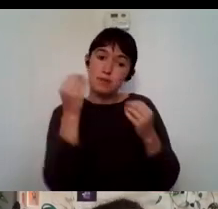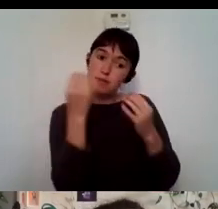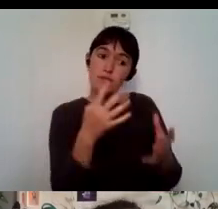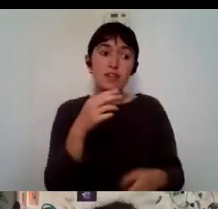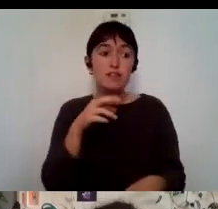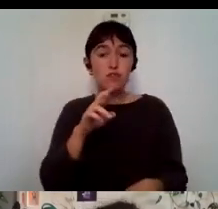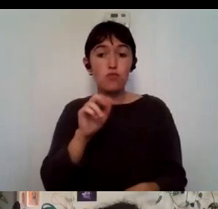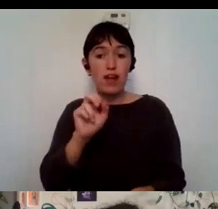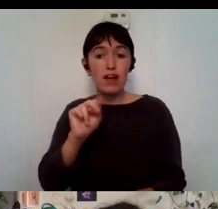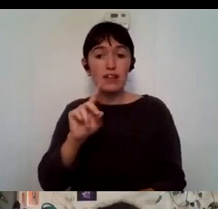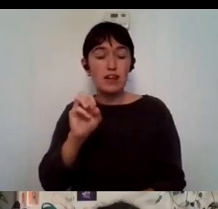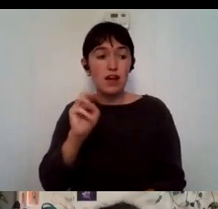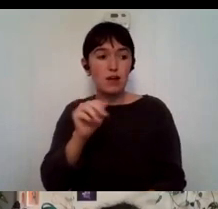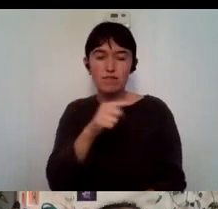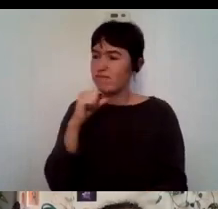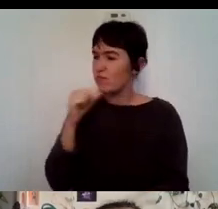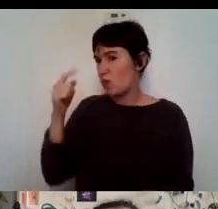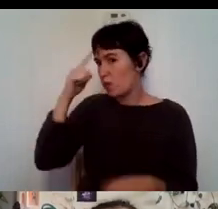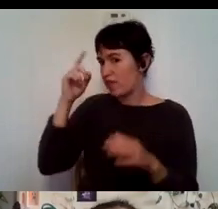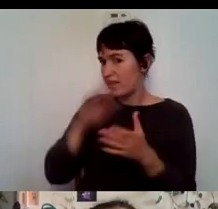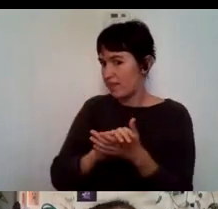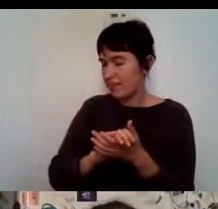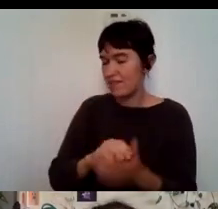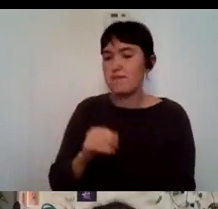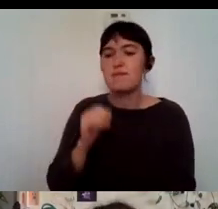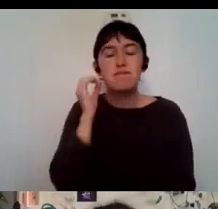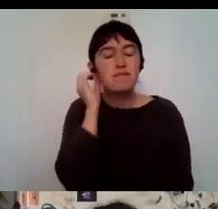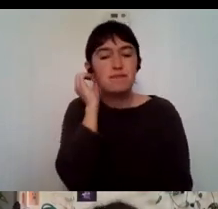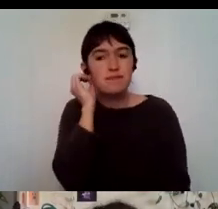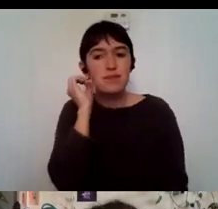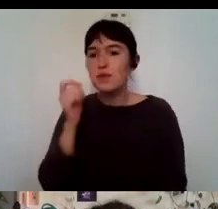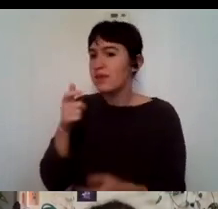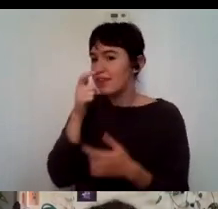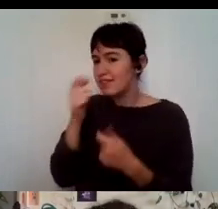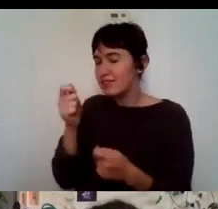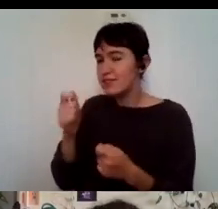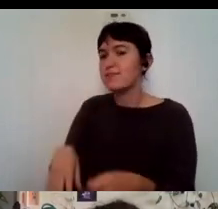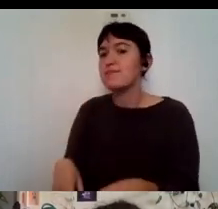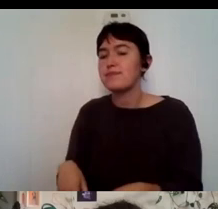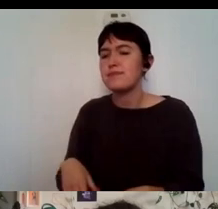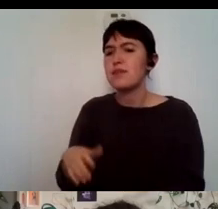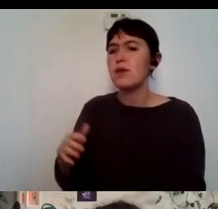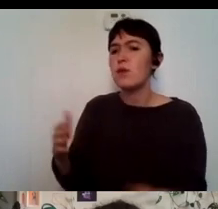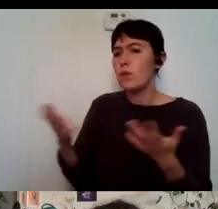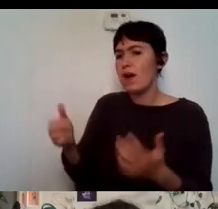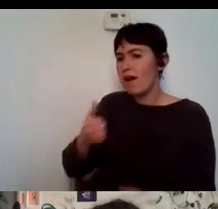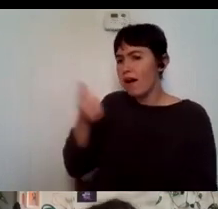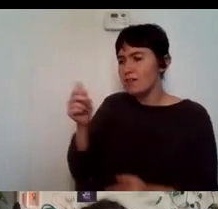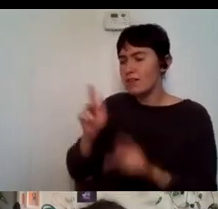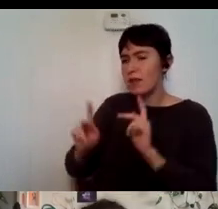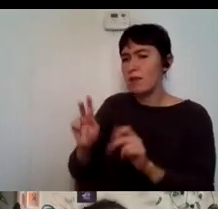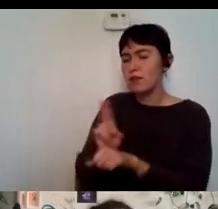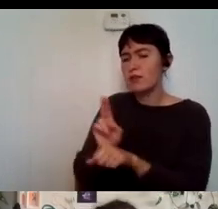Interesting. All right. The next question is, what else do people use EEGs for? Yeah.